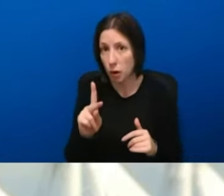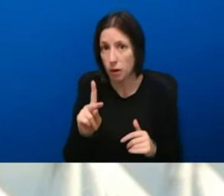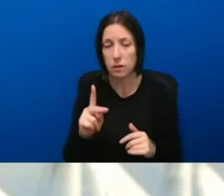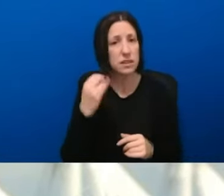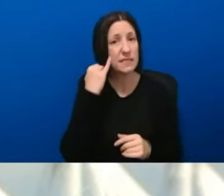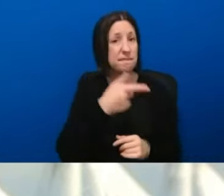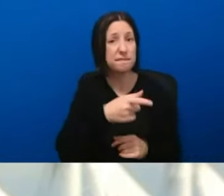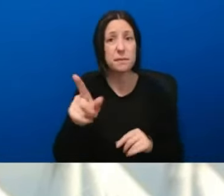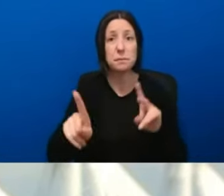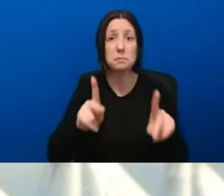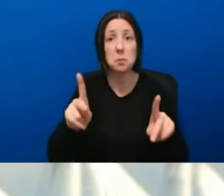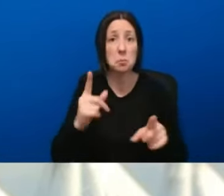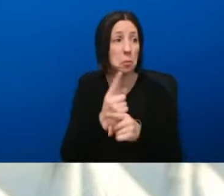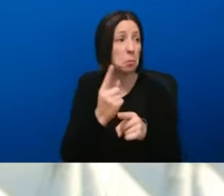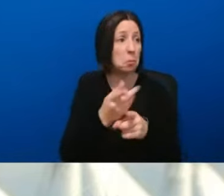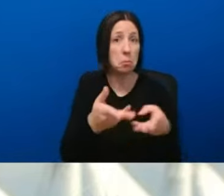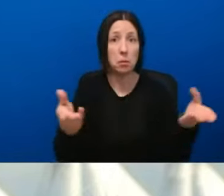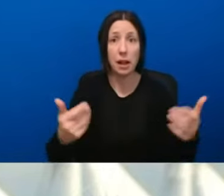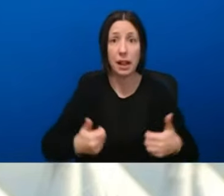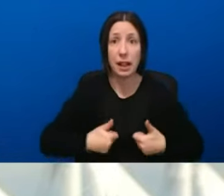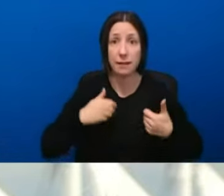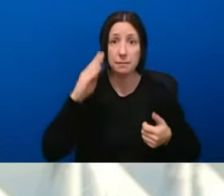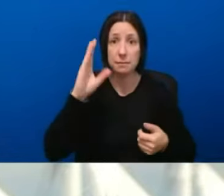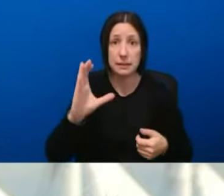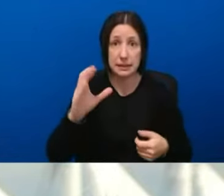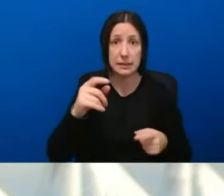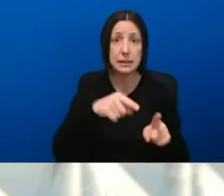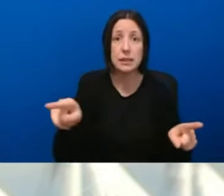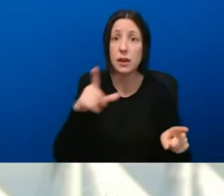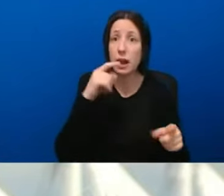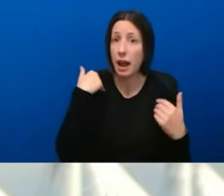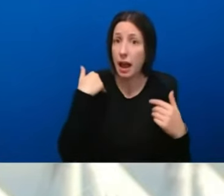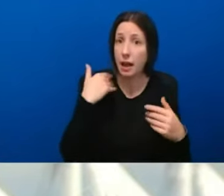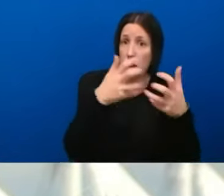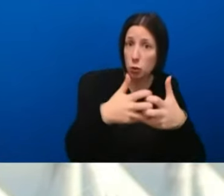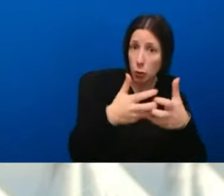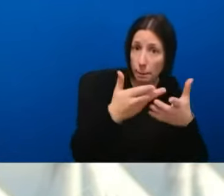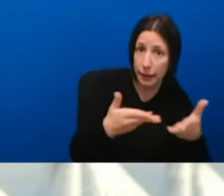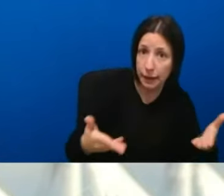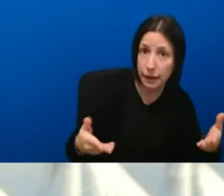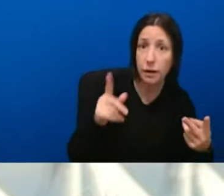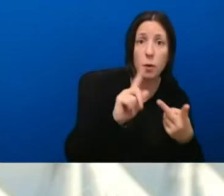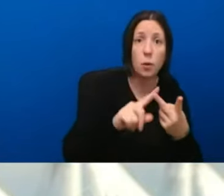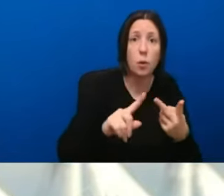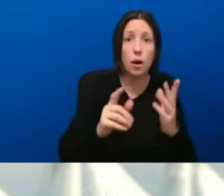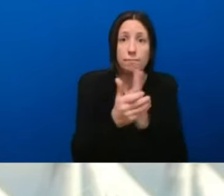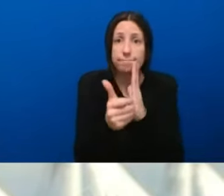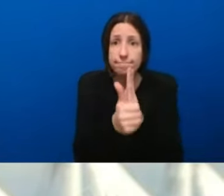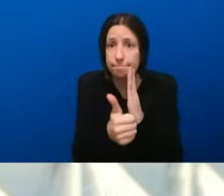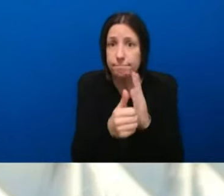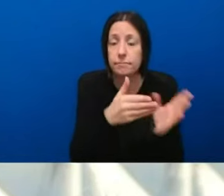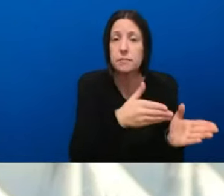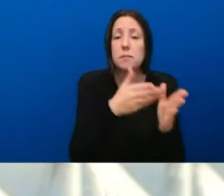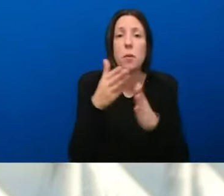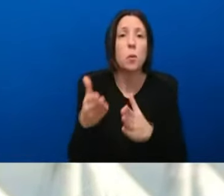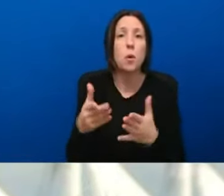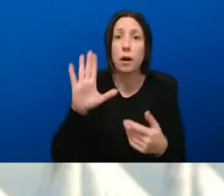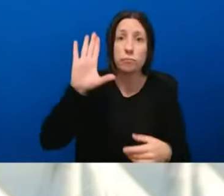where members of the public who want to help, who have expertise or equipment to offer, are given training